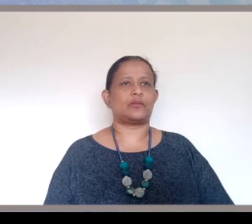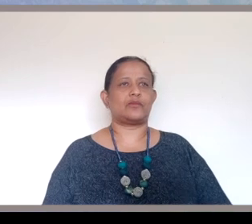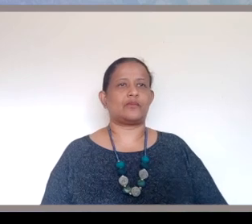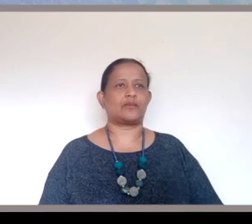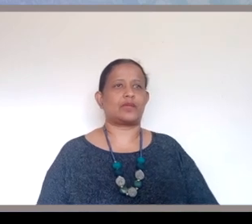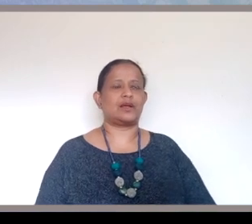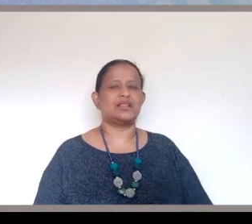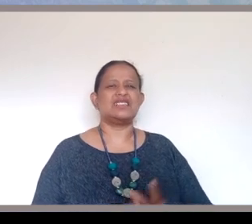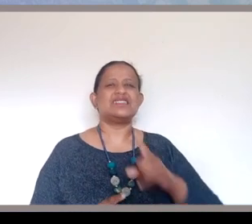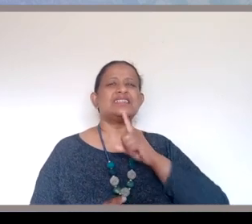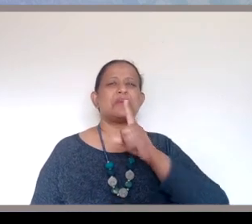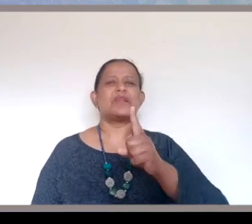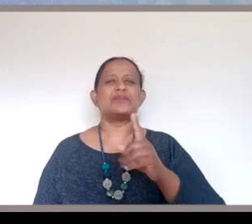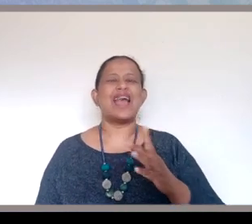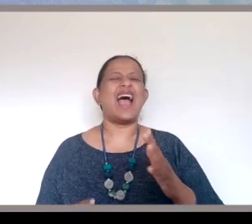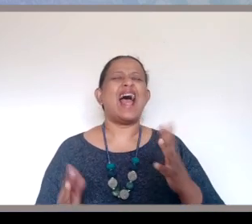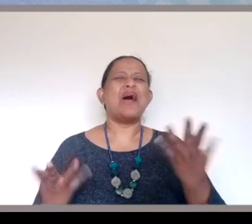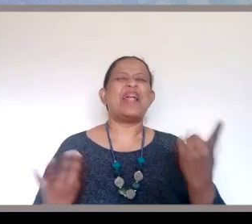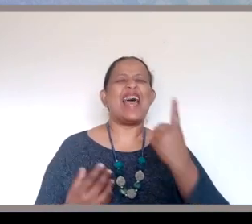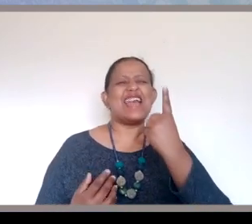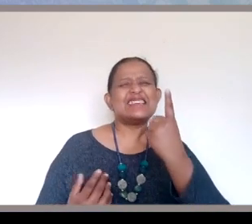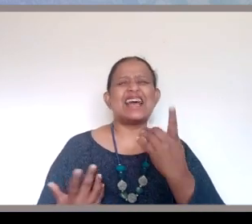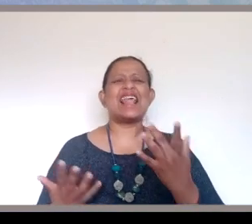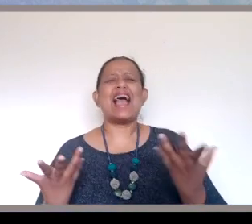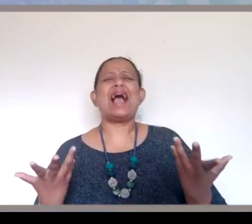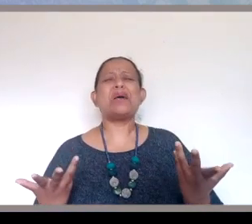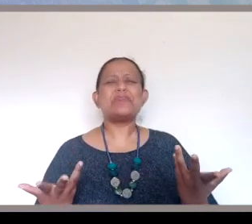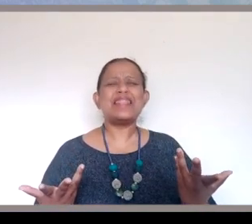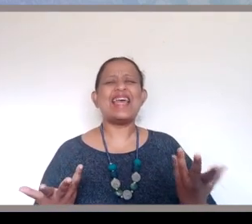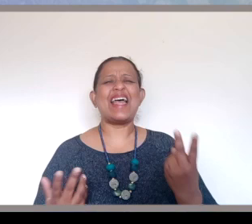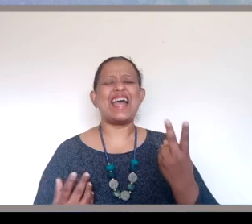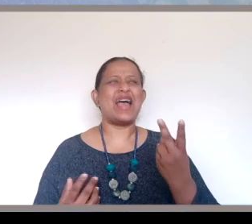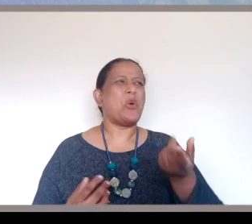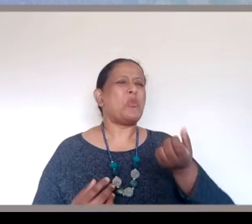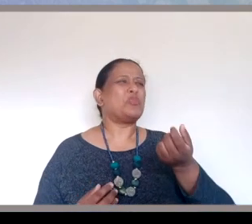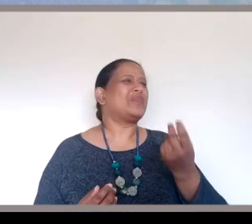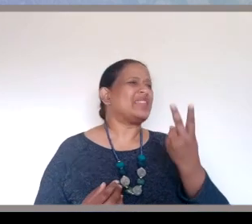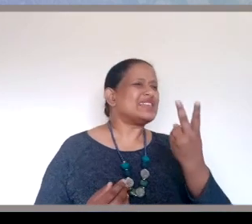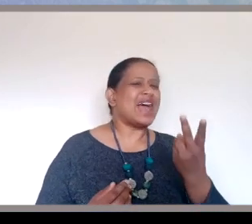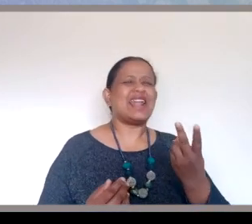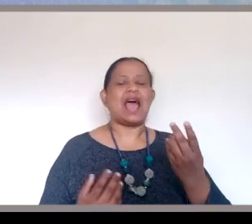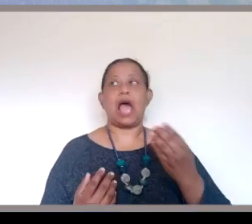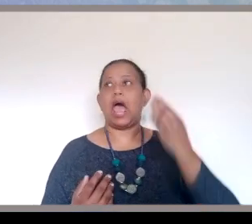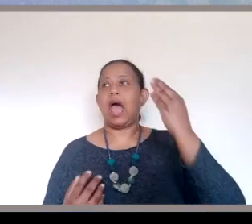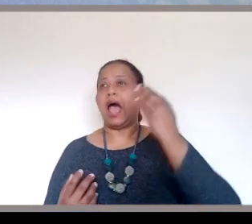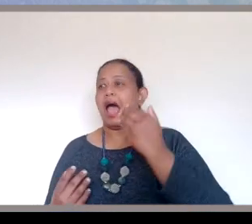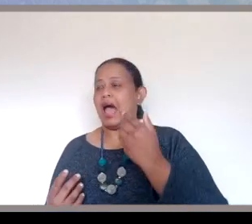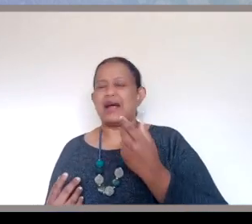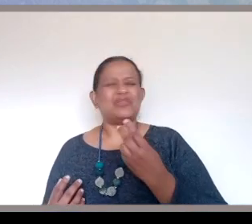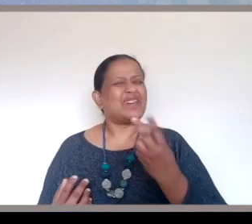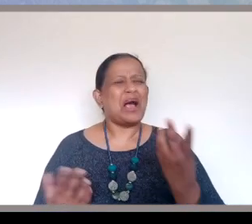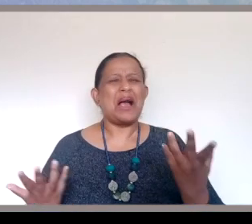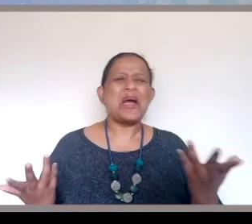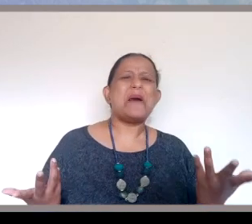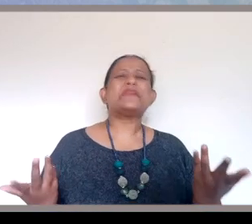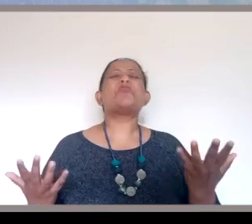will eventually get you to disobey and commit sin. Oh, people say, what's